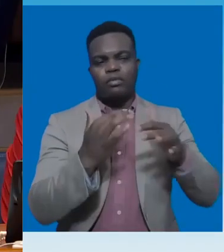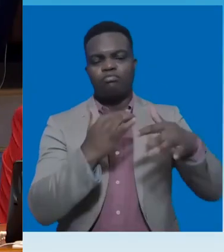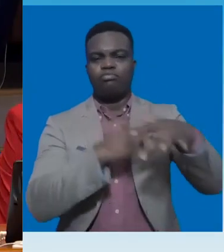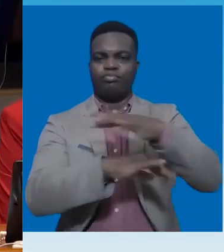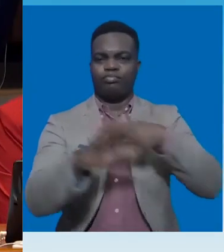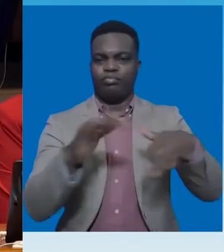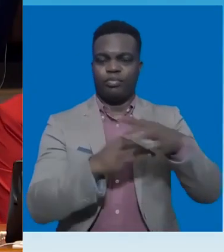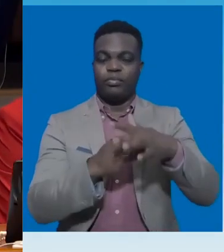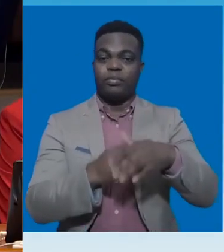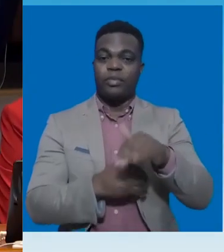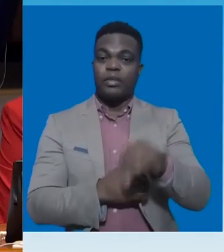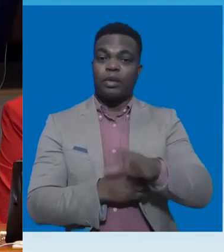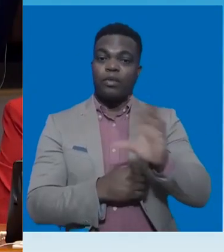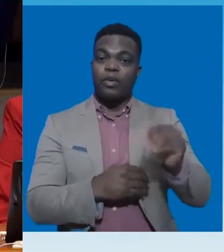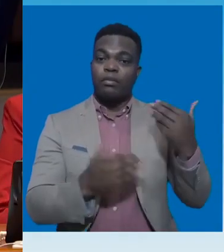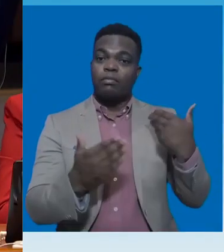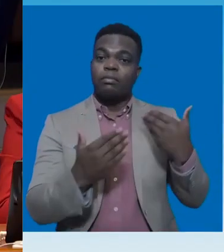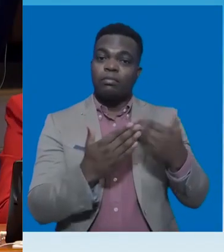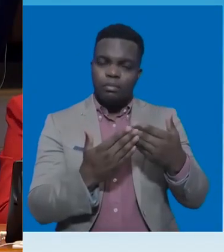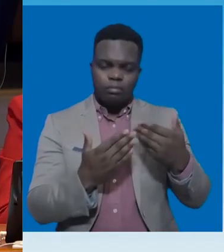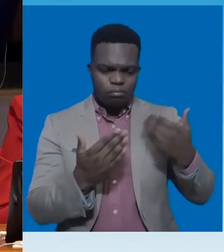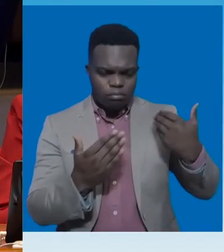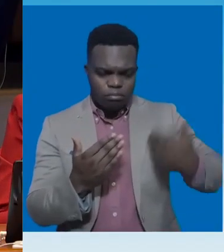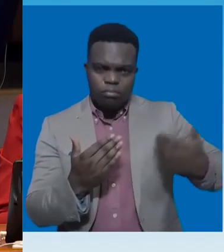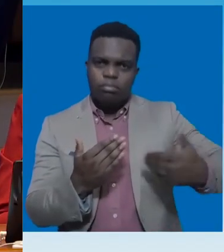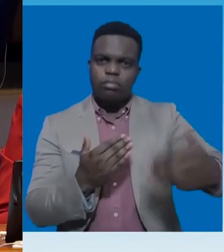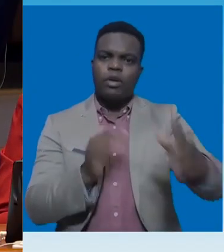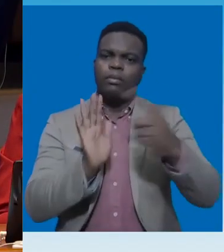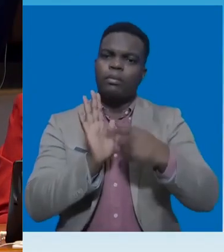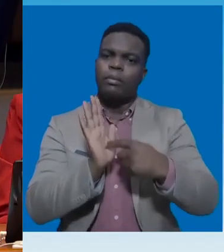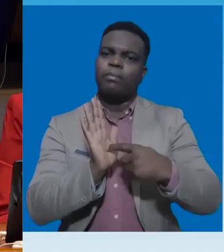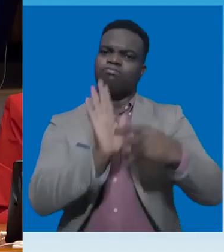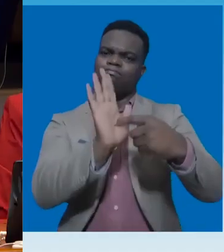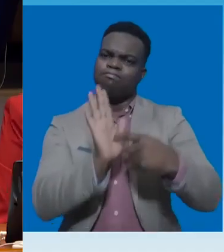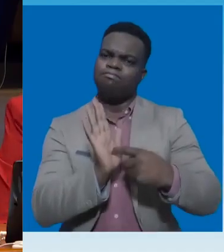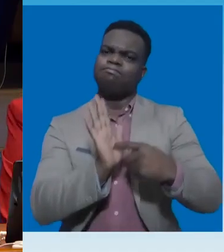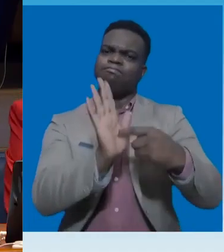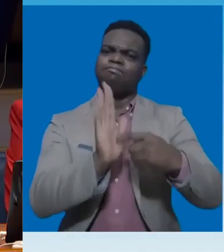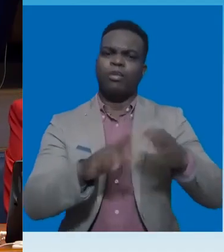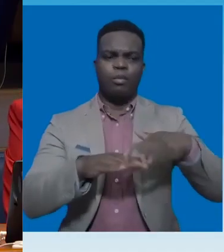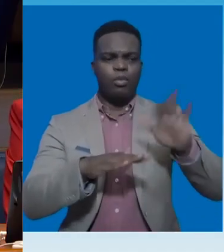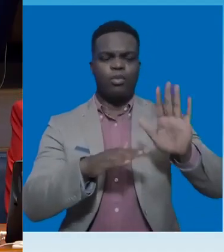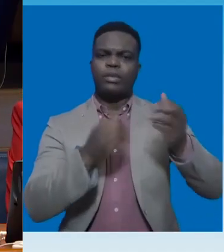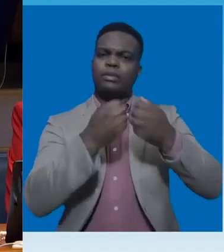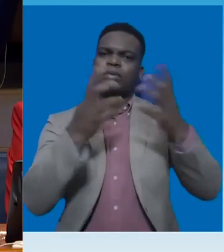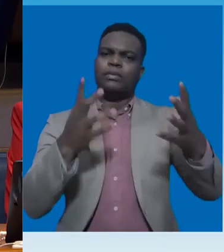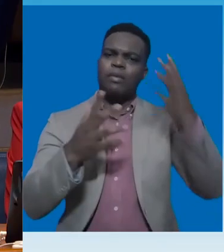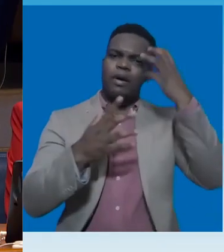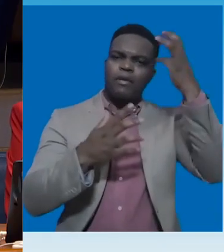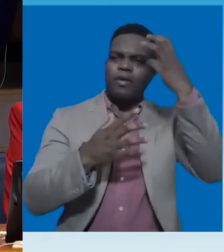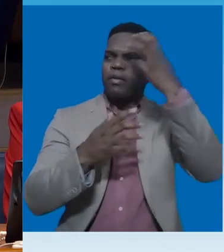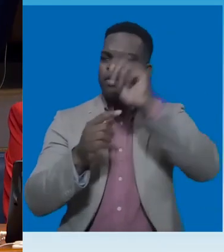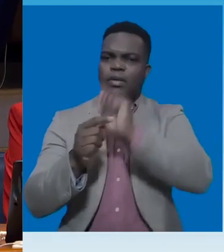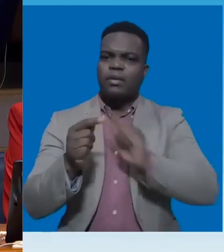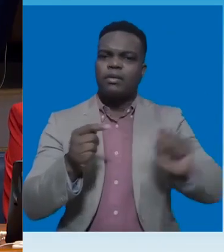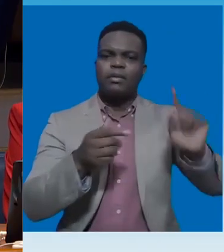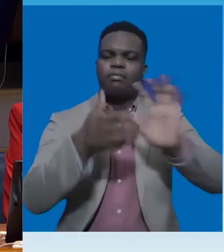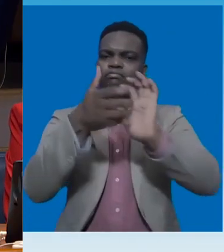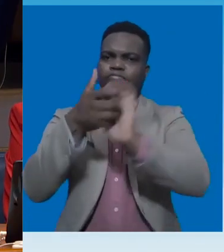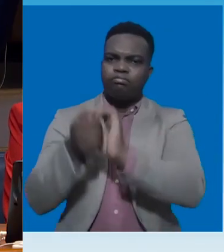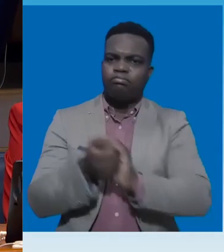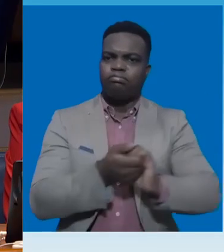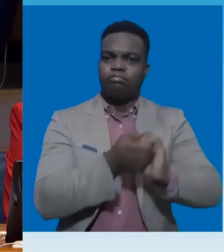multilateral system capable of breaking the barriers to inclusive development. We remain committed to advancing